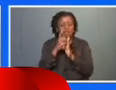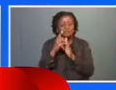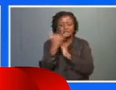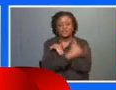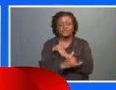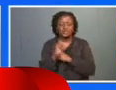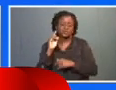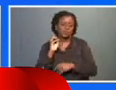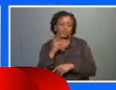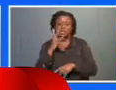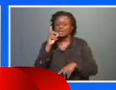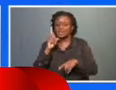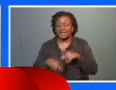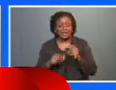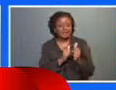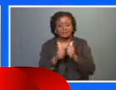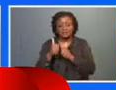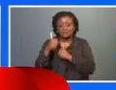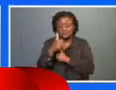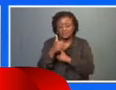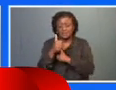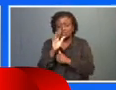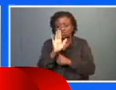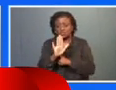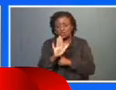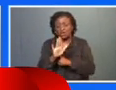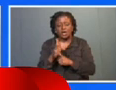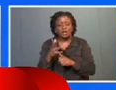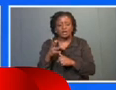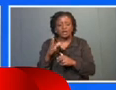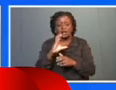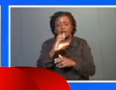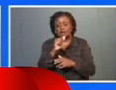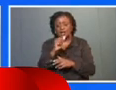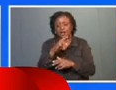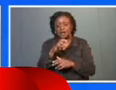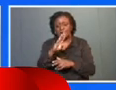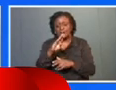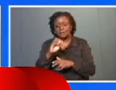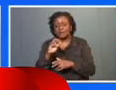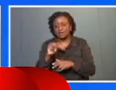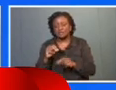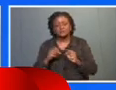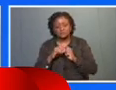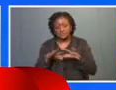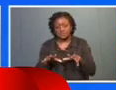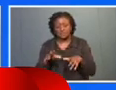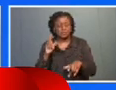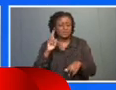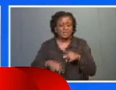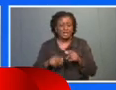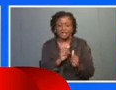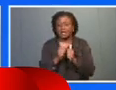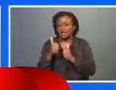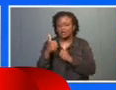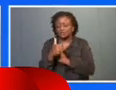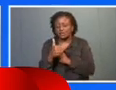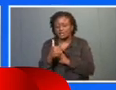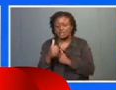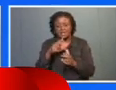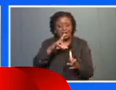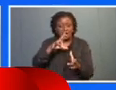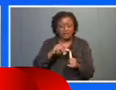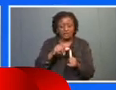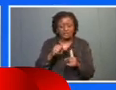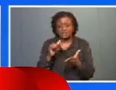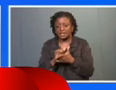carbon emissions. We cannot outrun the hurricanes, which are growing more powerful. And we cannot